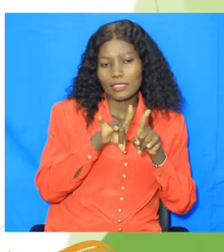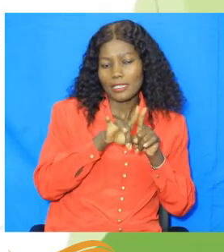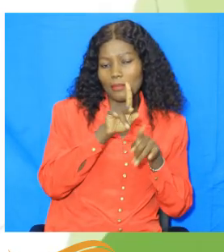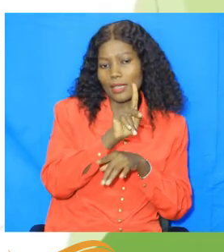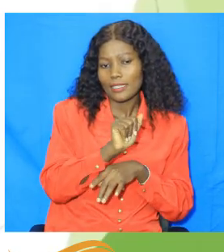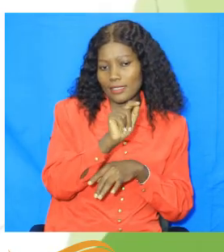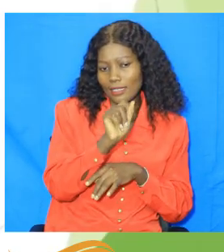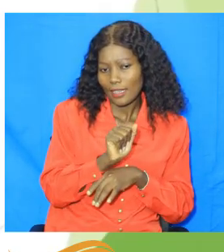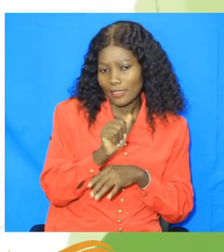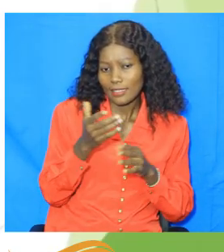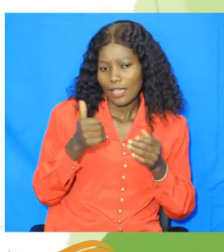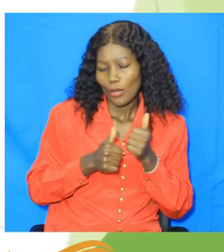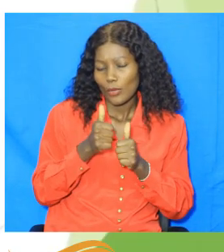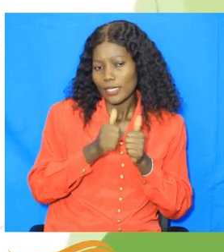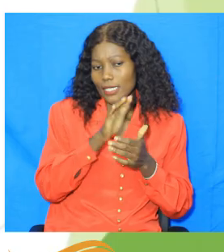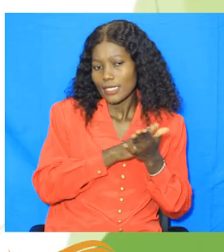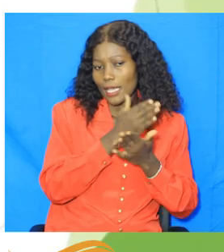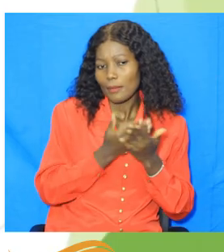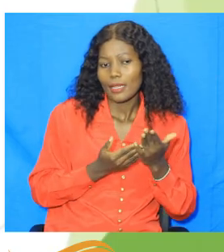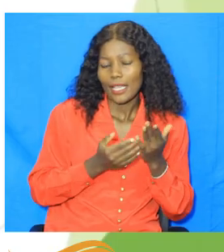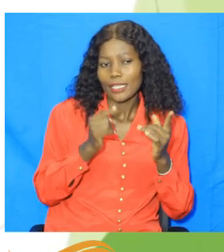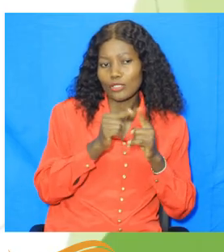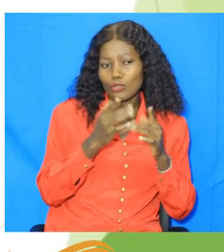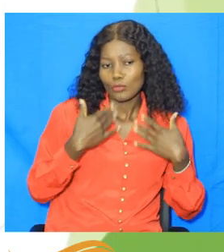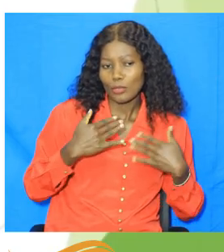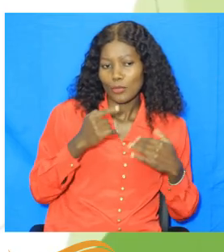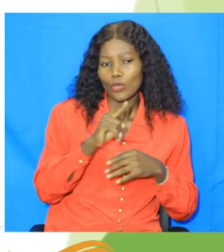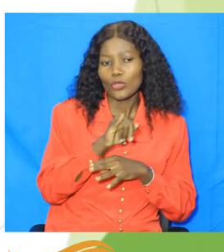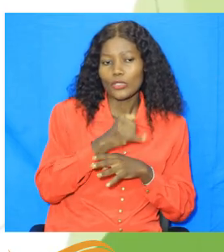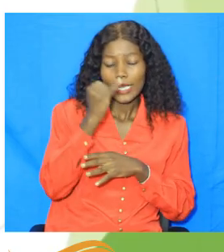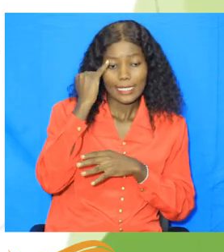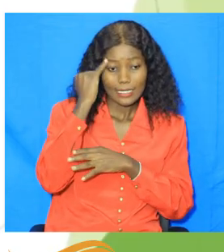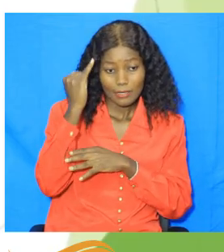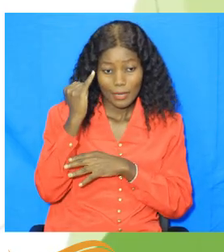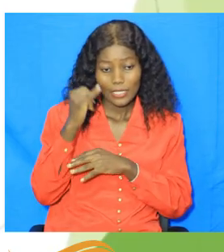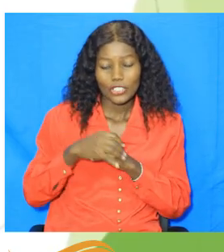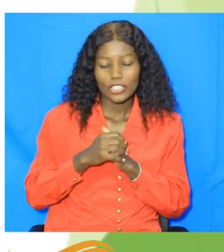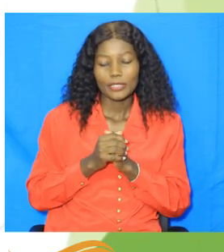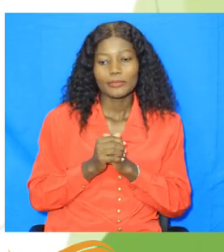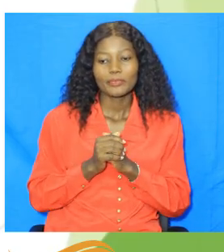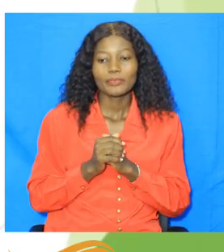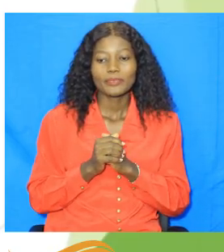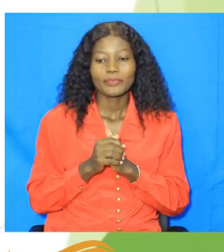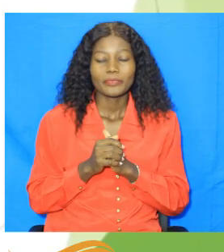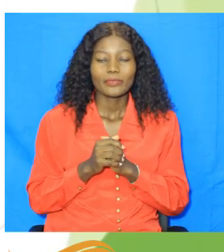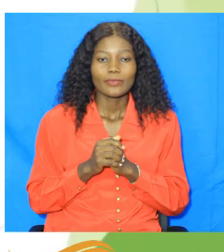is applied to imaginary opponents. We can go to the next slide, please.